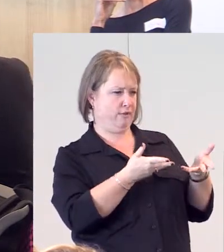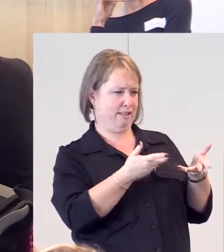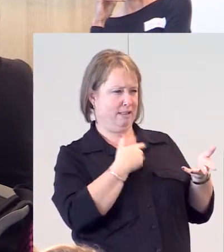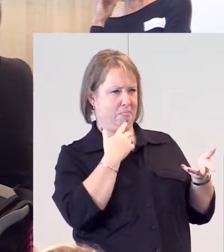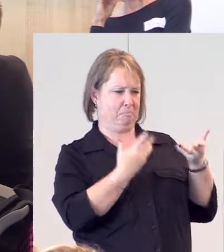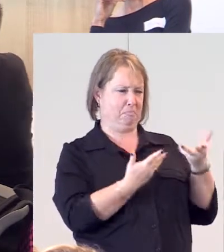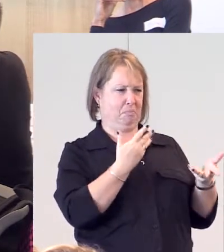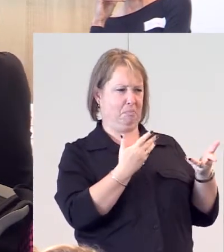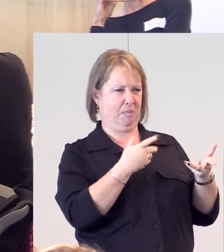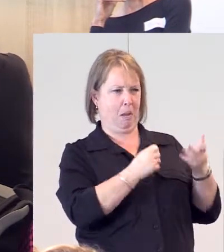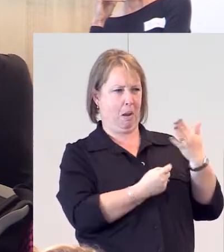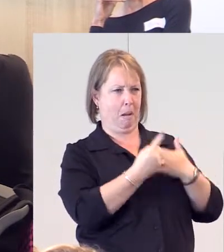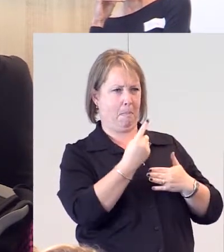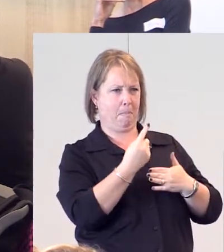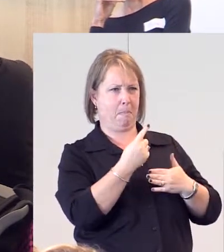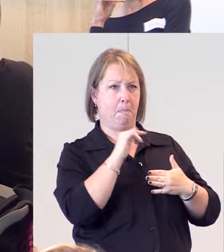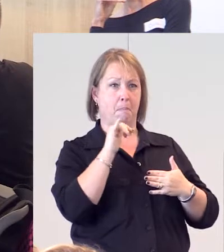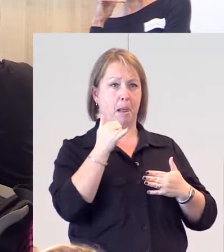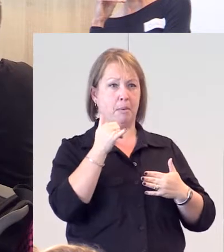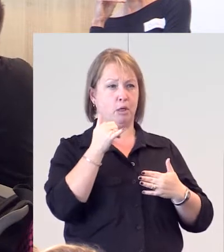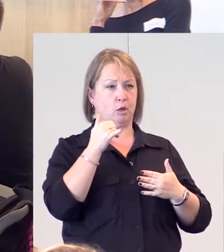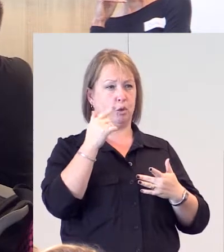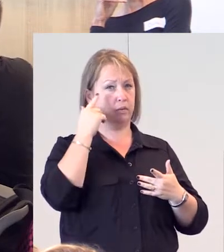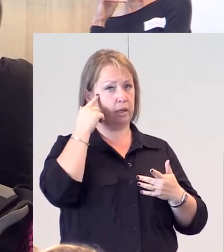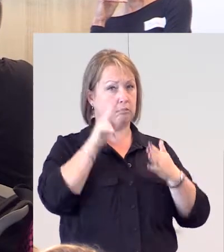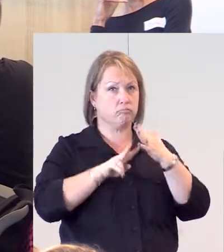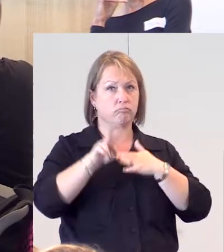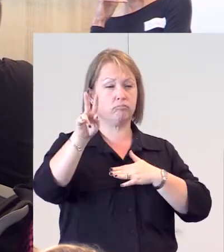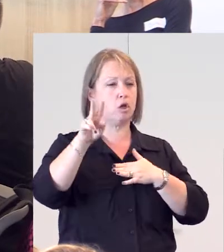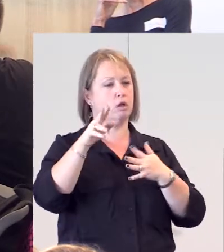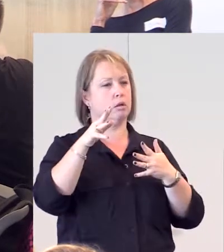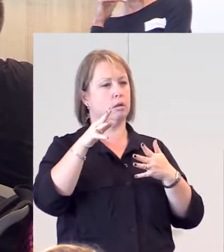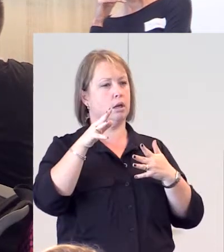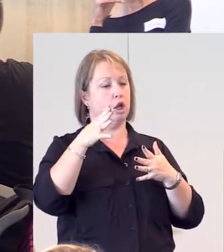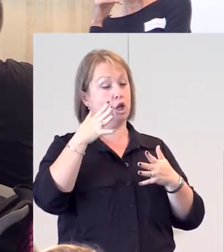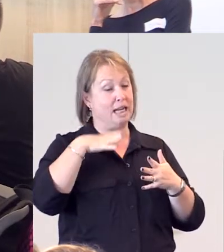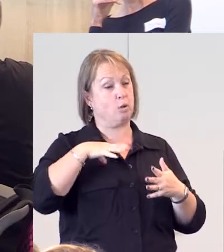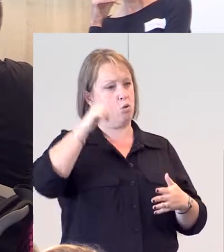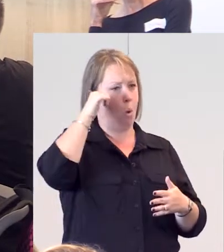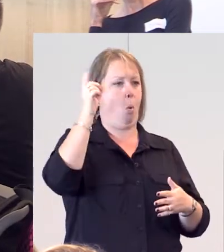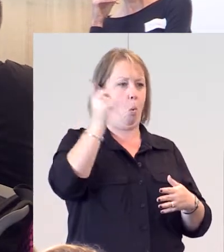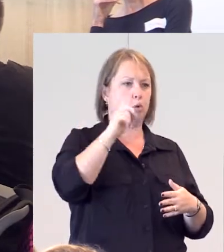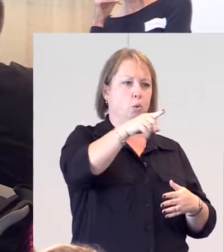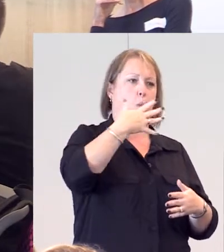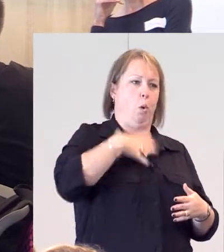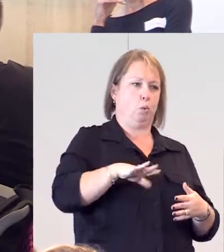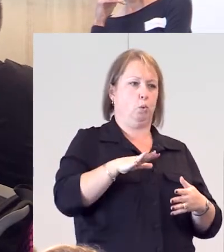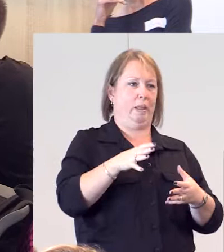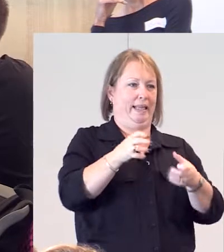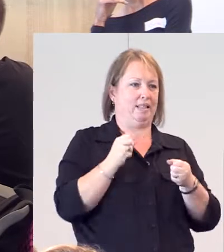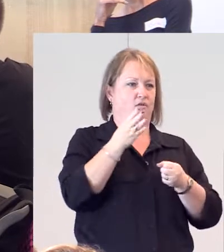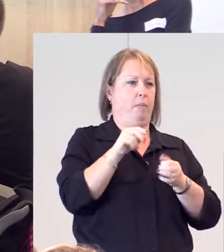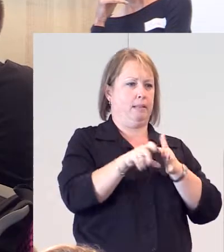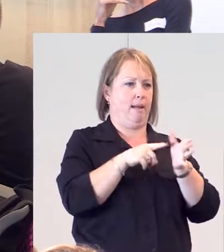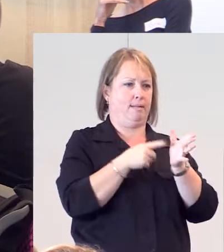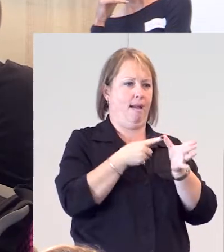outcome here is for us, even though you might want to participate. There's not so knowing what it is that you want out of the data is often problematic. So